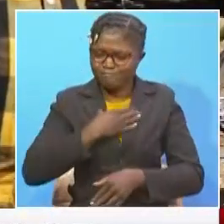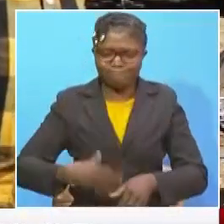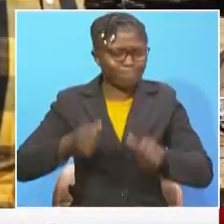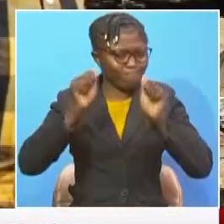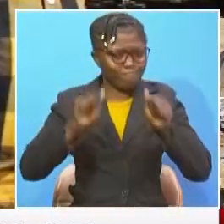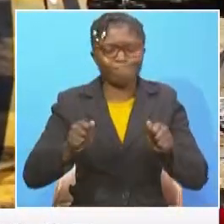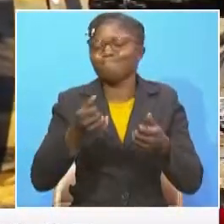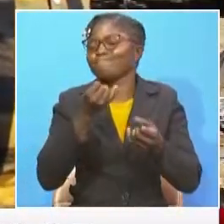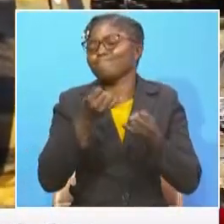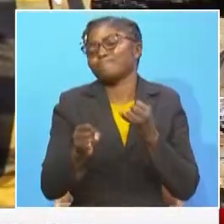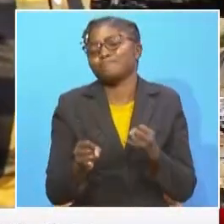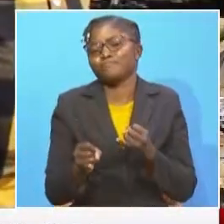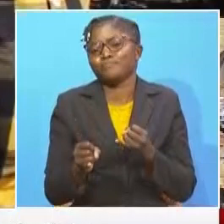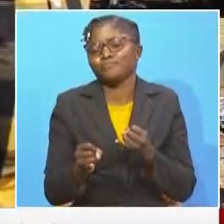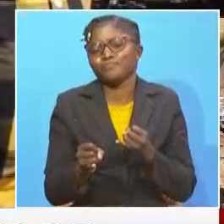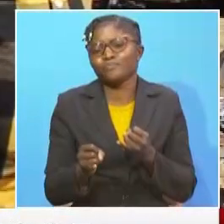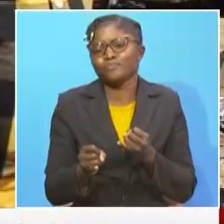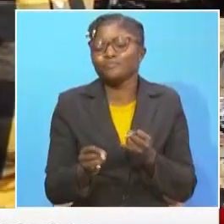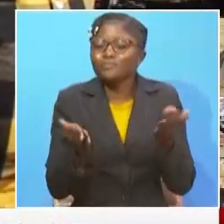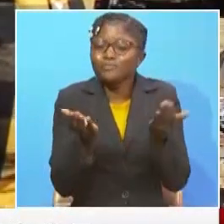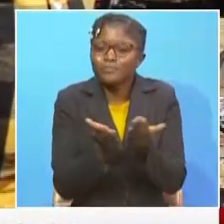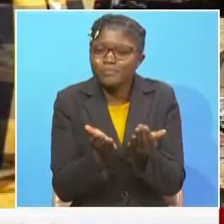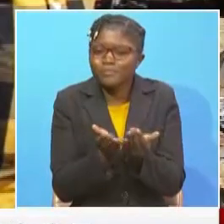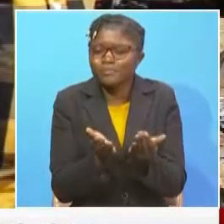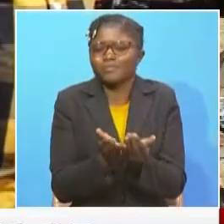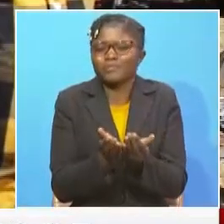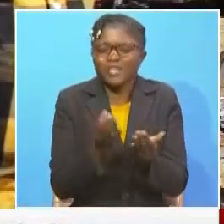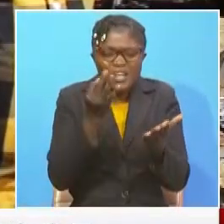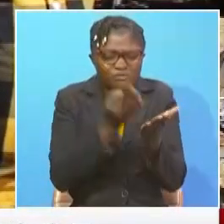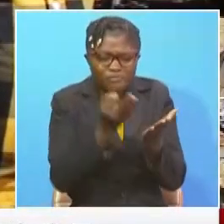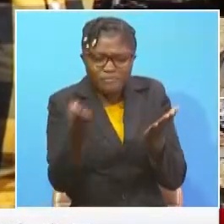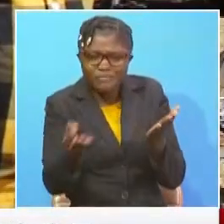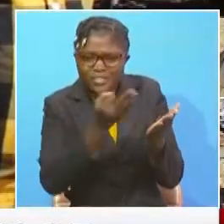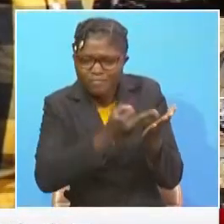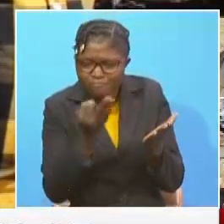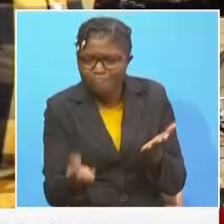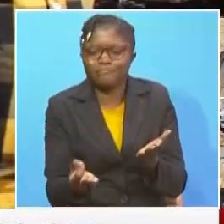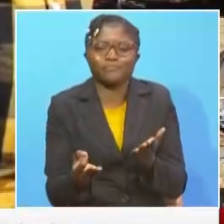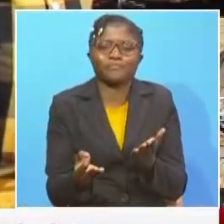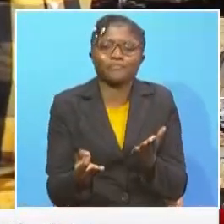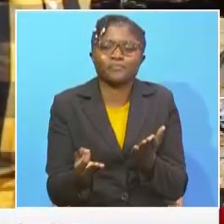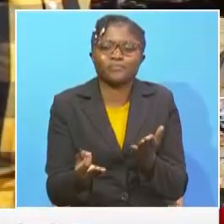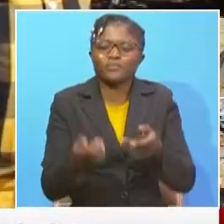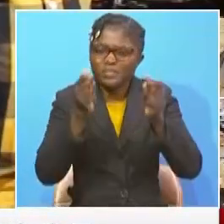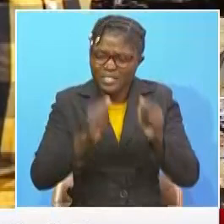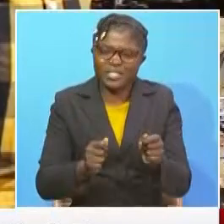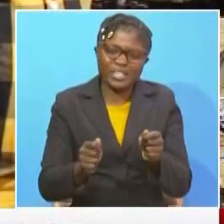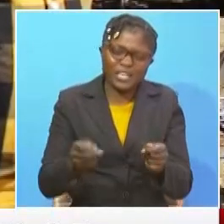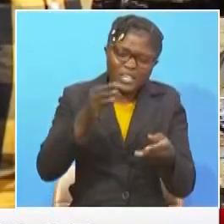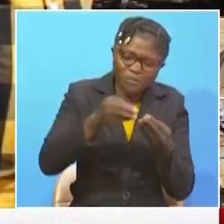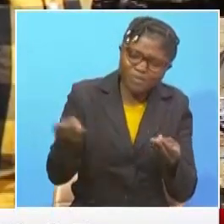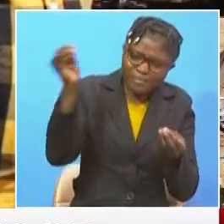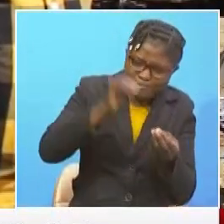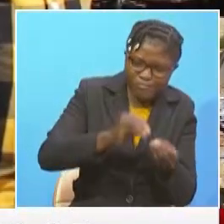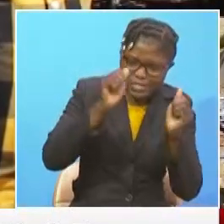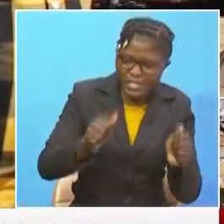Chifuka fataleza, chikupoka hapa doko, fataleza na gauli ile inandi kwa ni patati ni wanandi, chingakua na ikuwe ni watu